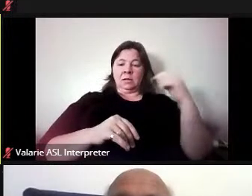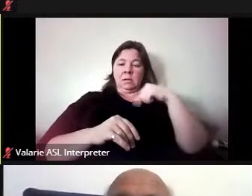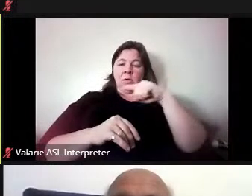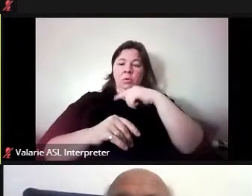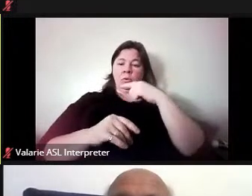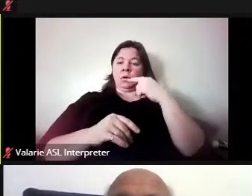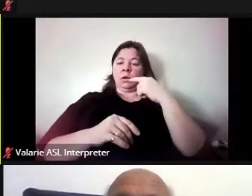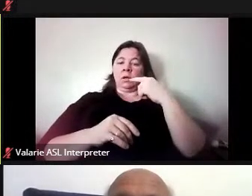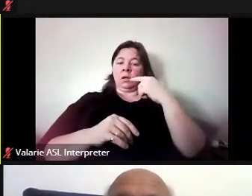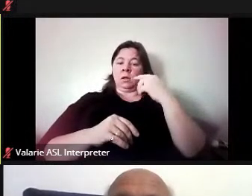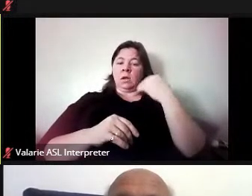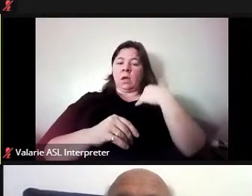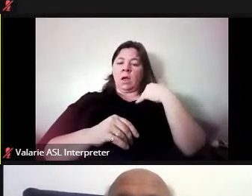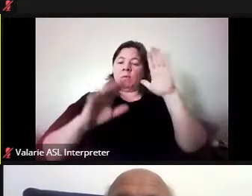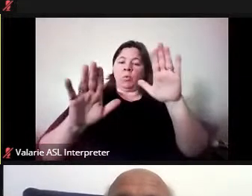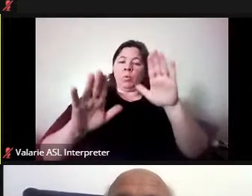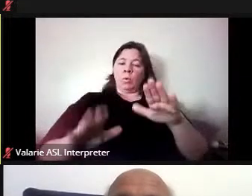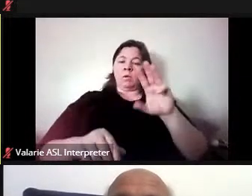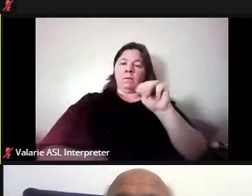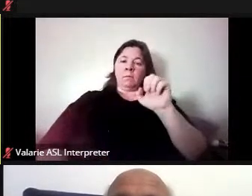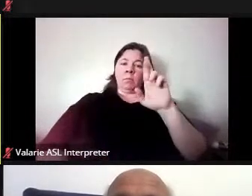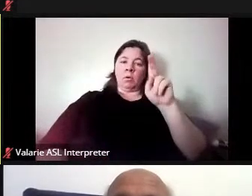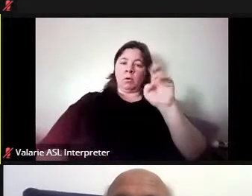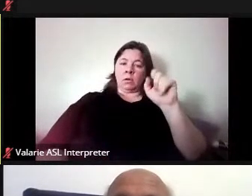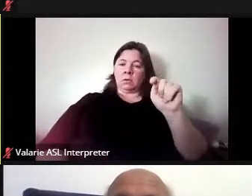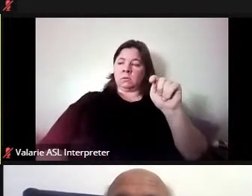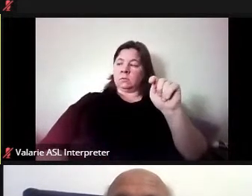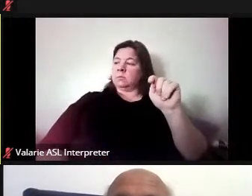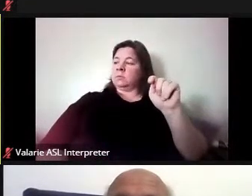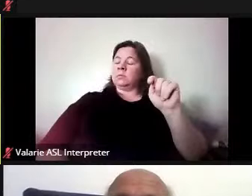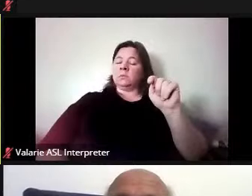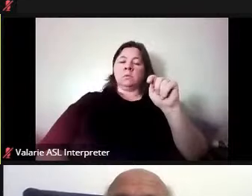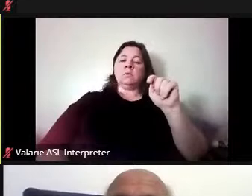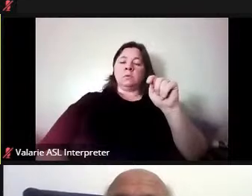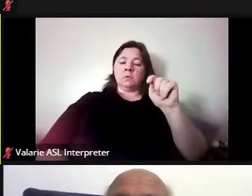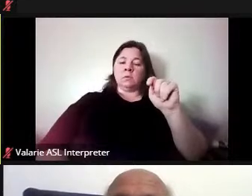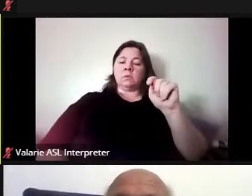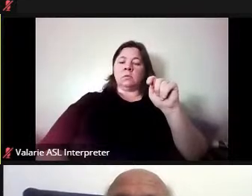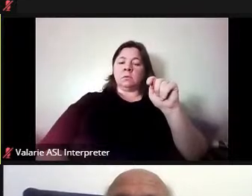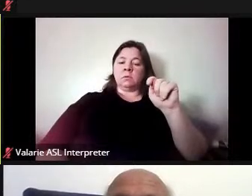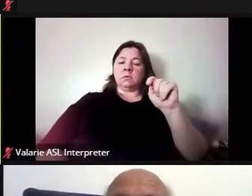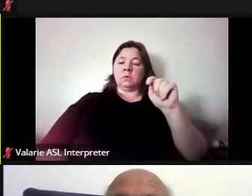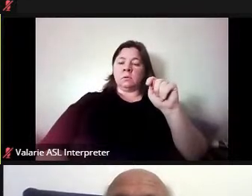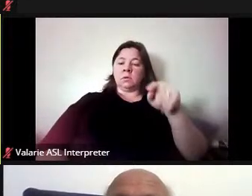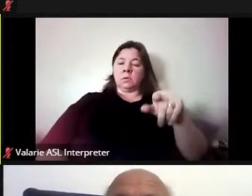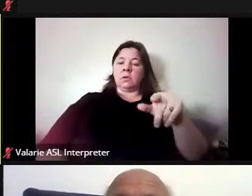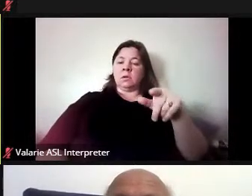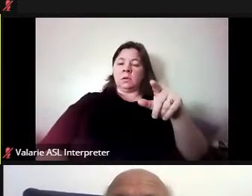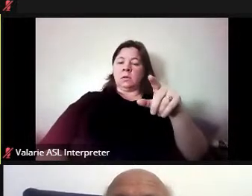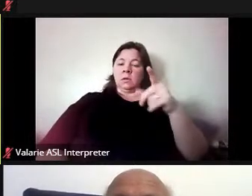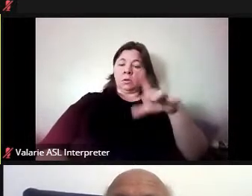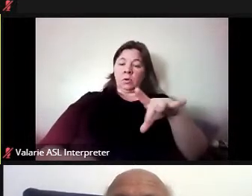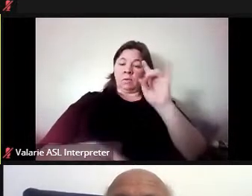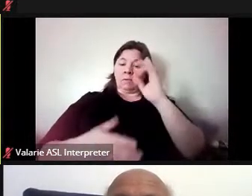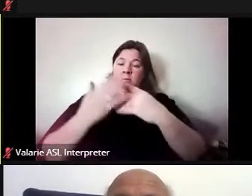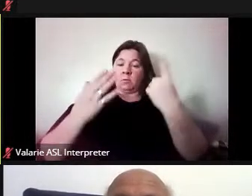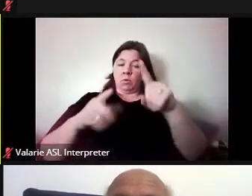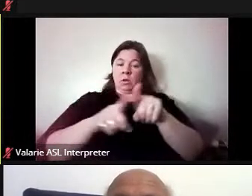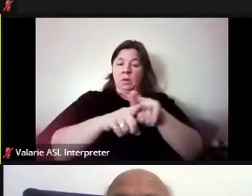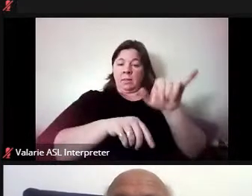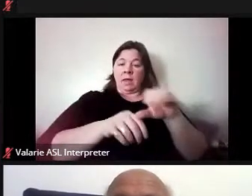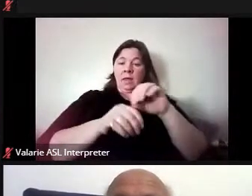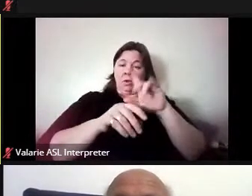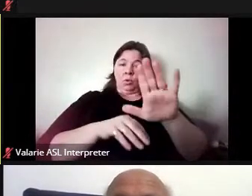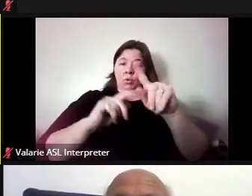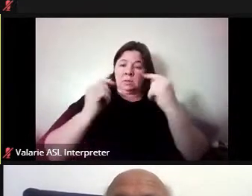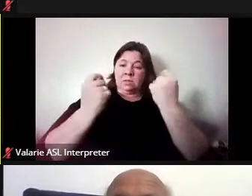Singh, fantastic marketer, great. And, he's just blew with it. So if you can find someone like that in your team,